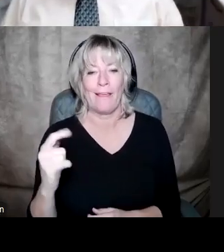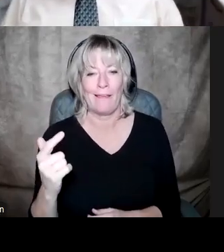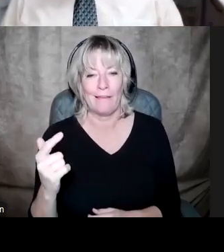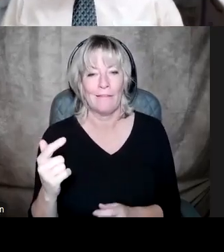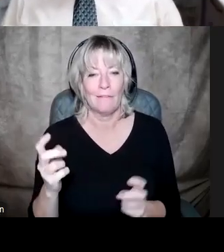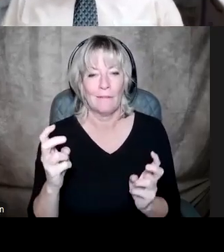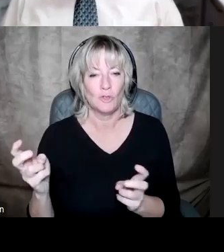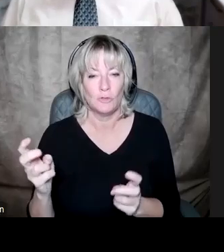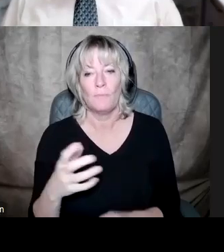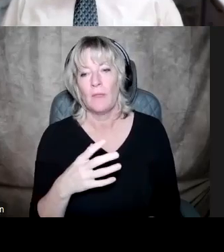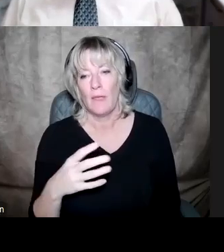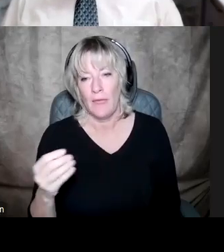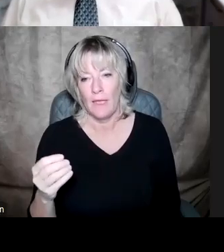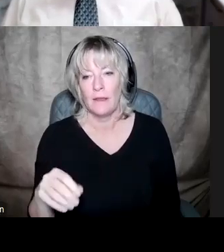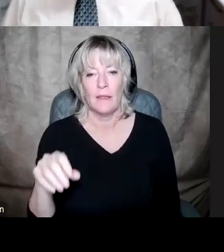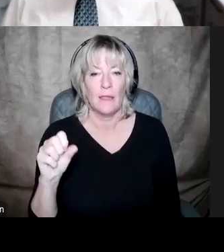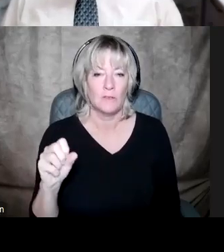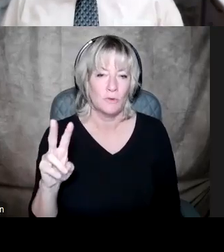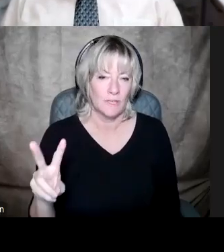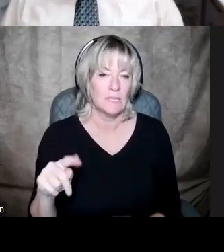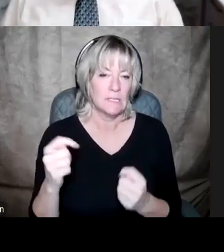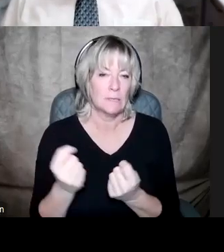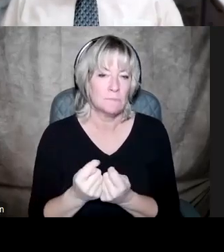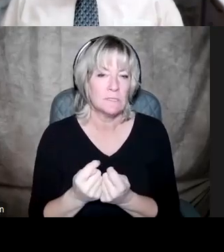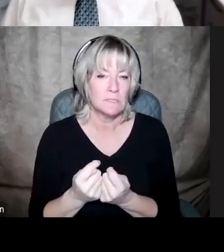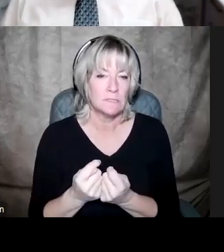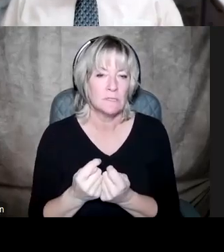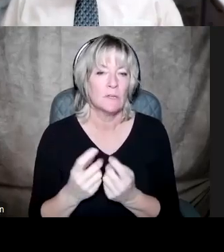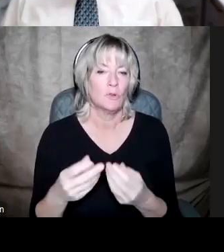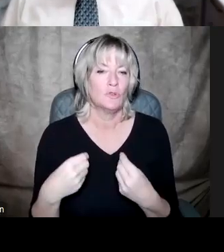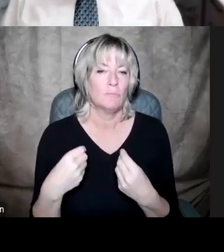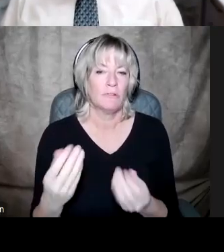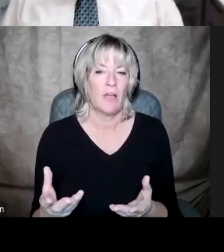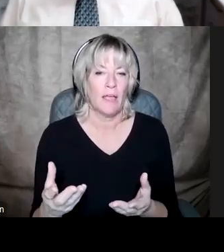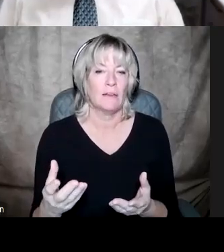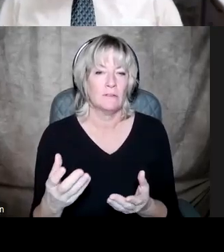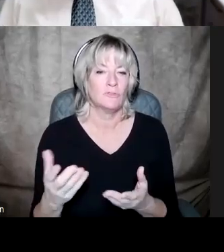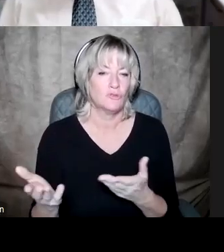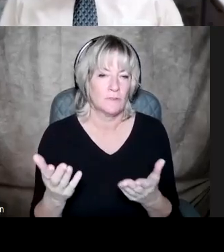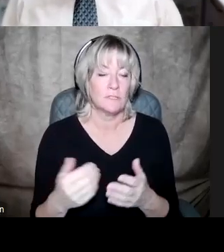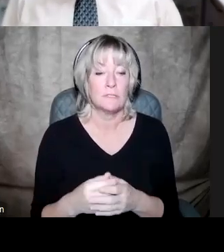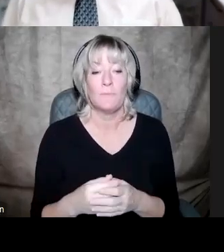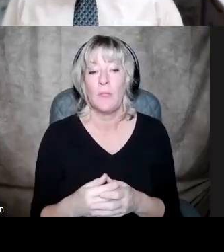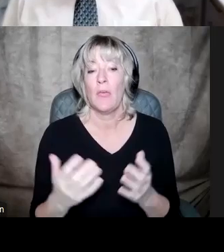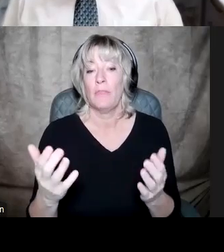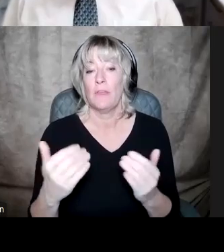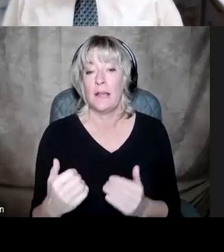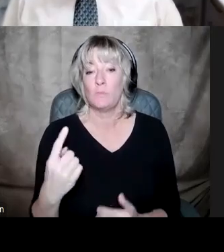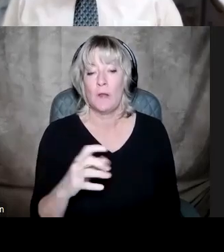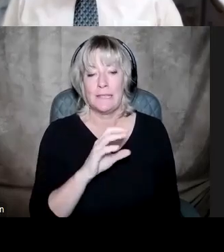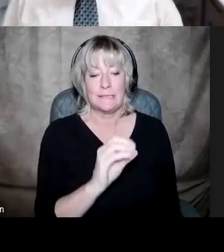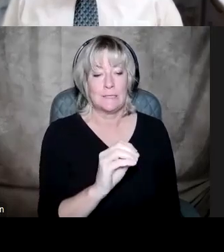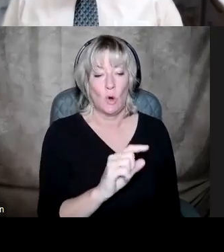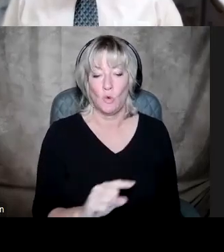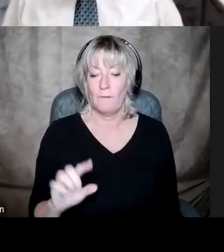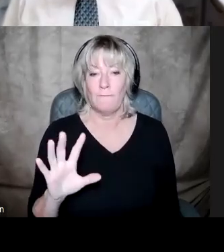also SUD teams to provide MAT services. And then our next one is 0 to 5. So we're going to